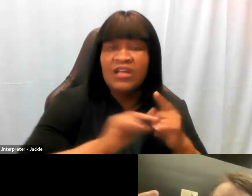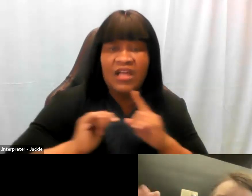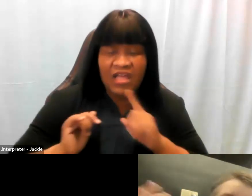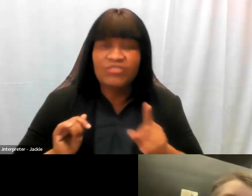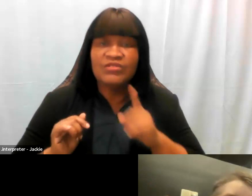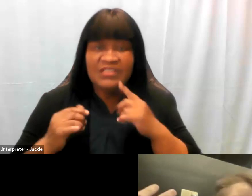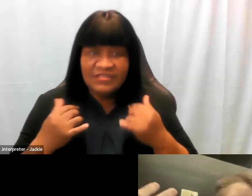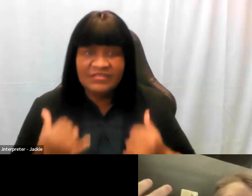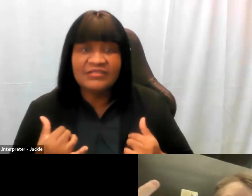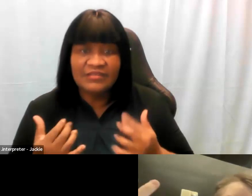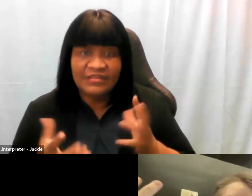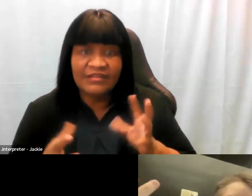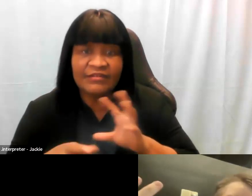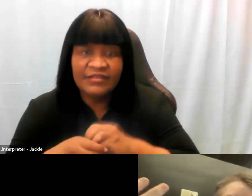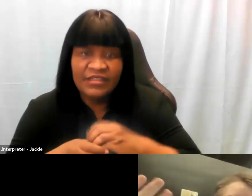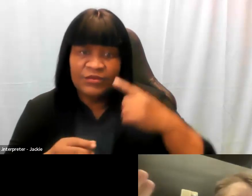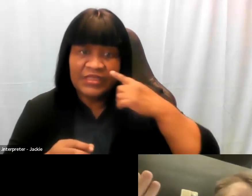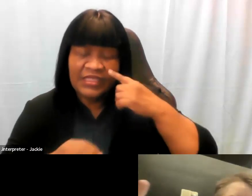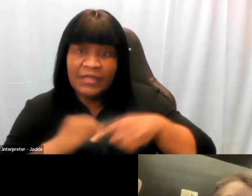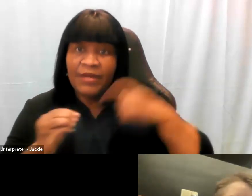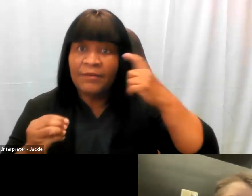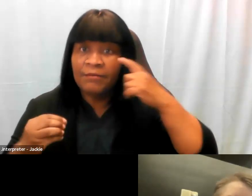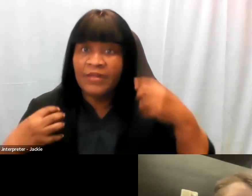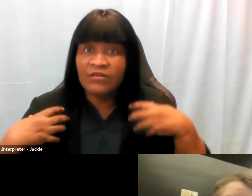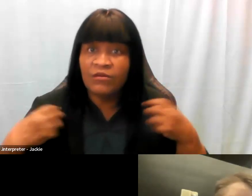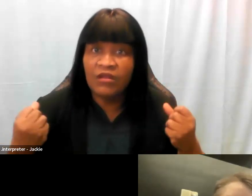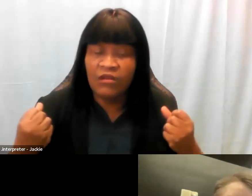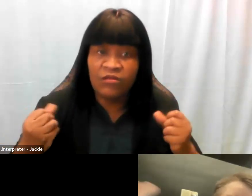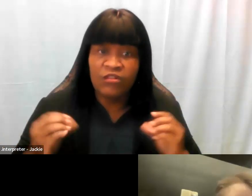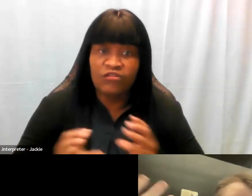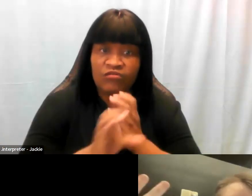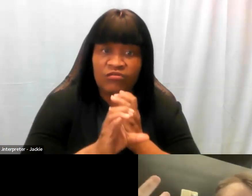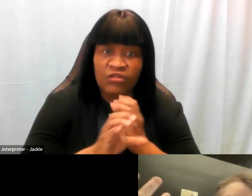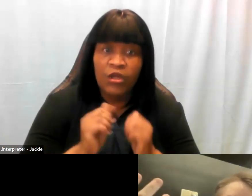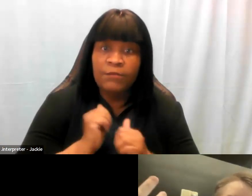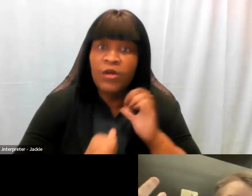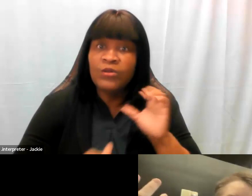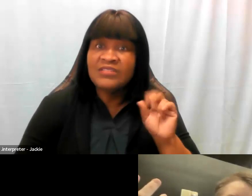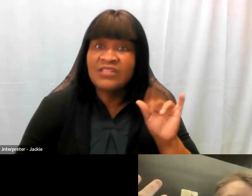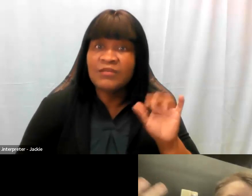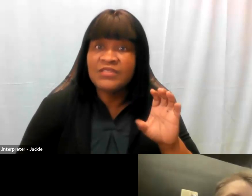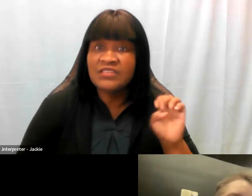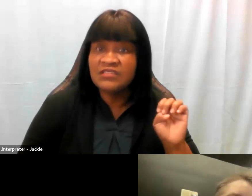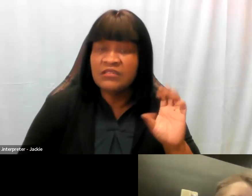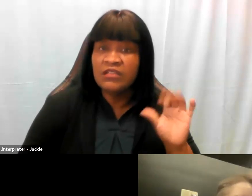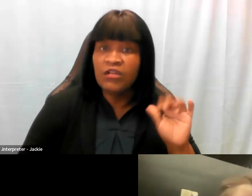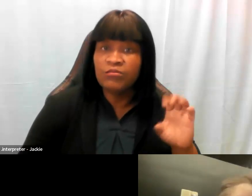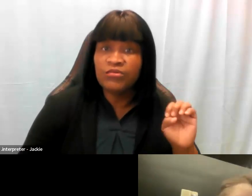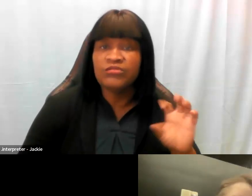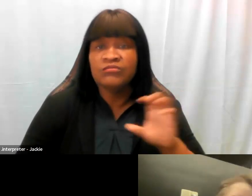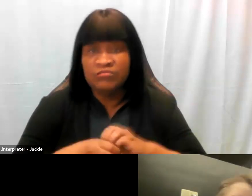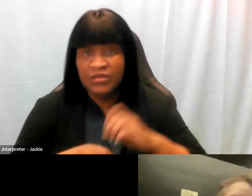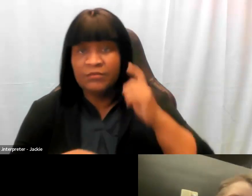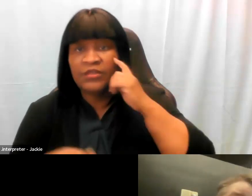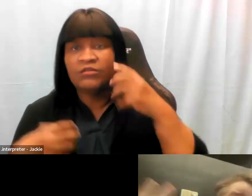is 988. We think a lot about mental health crisis. I would argue that most substance abuse also involves mental health crisis. So